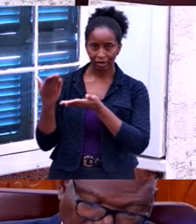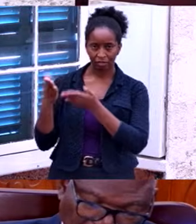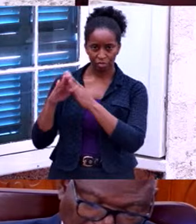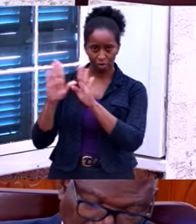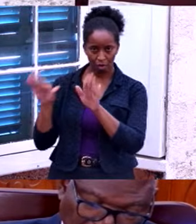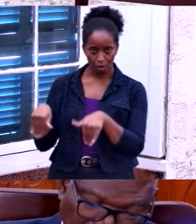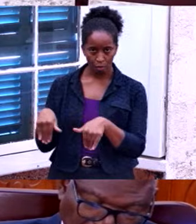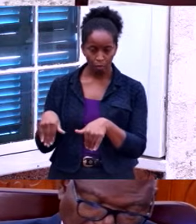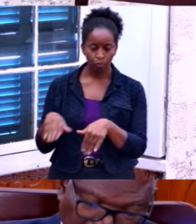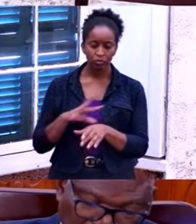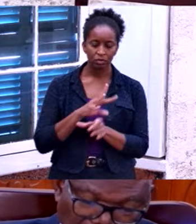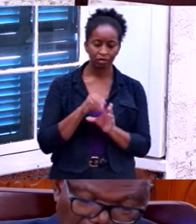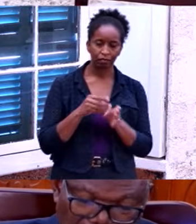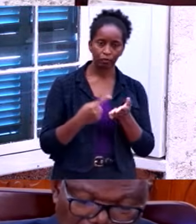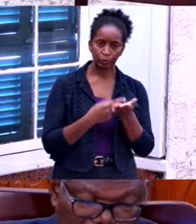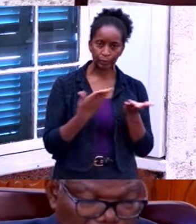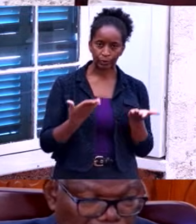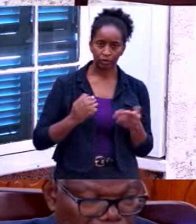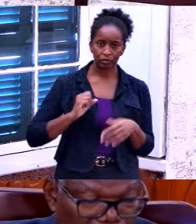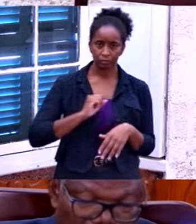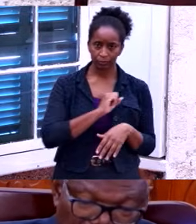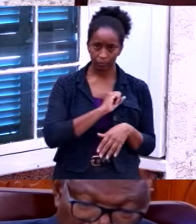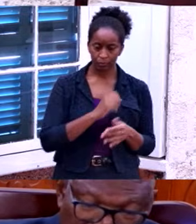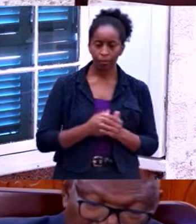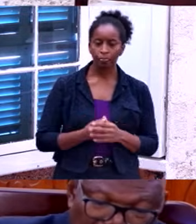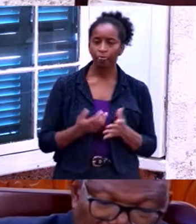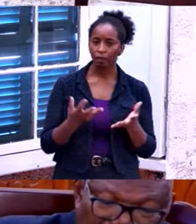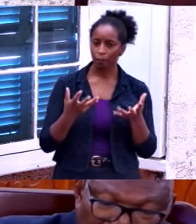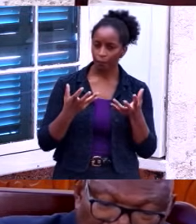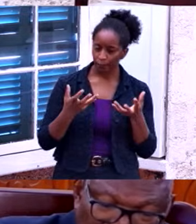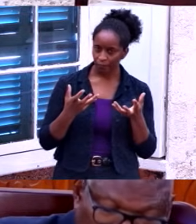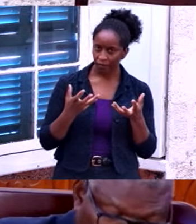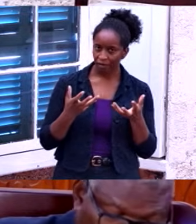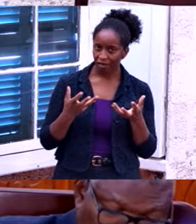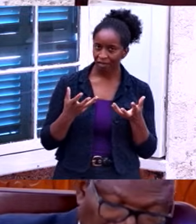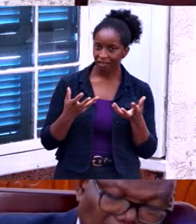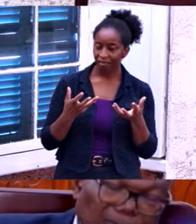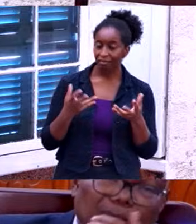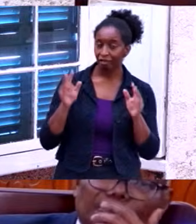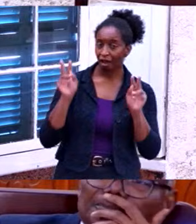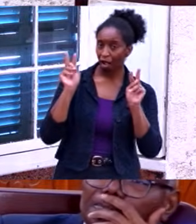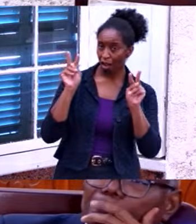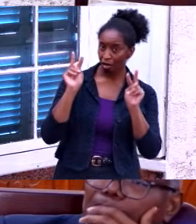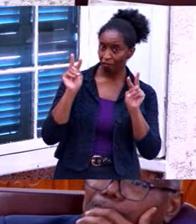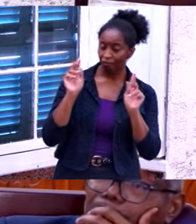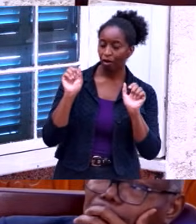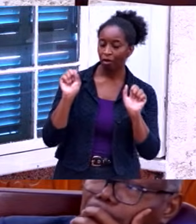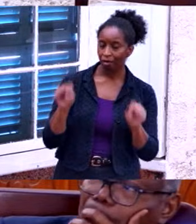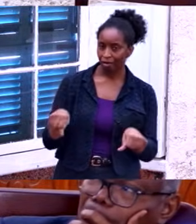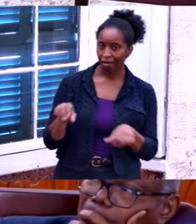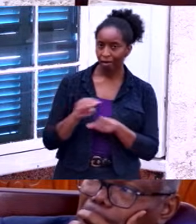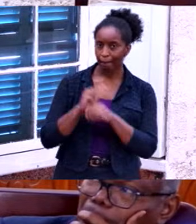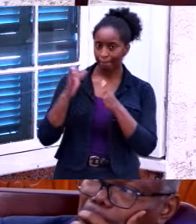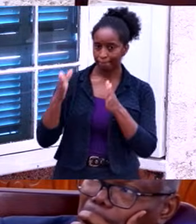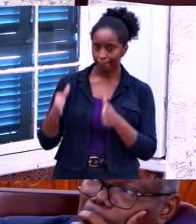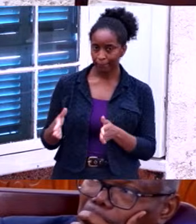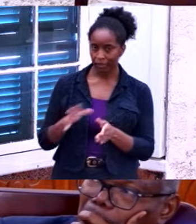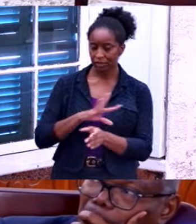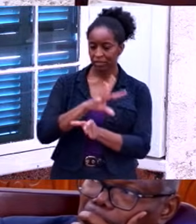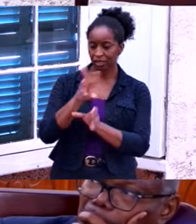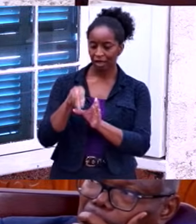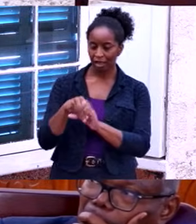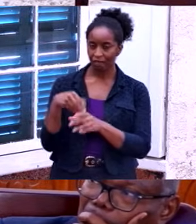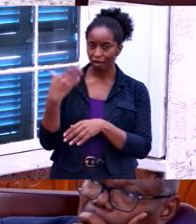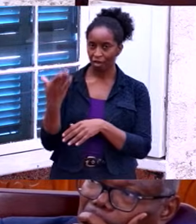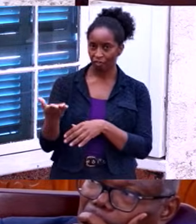be able to see the ministers also in the well of Parliament at the time of estimates,